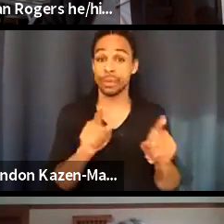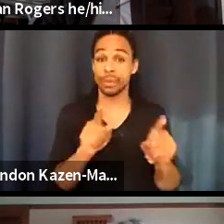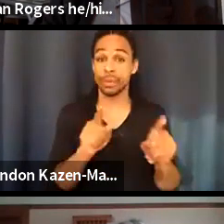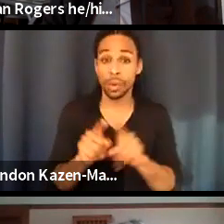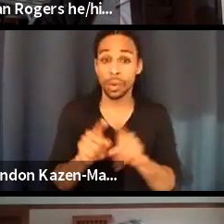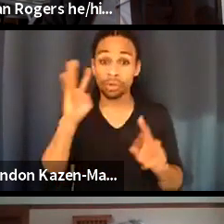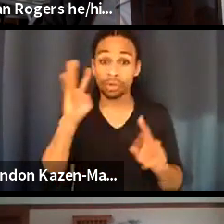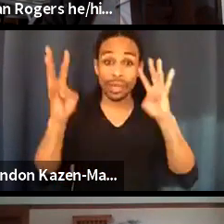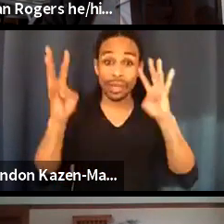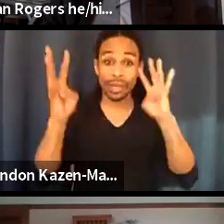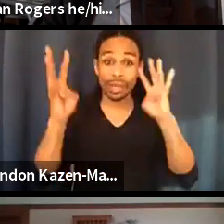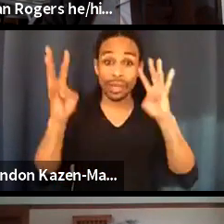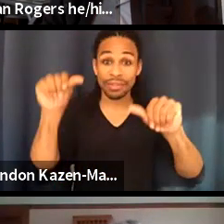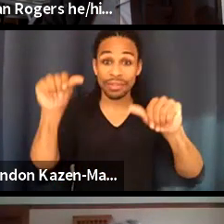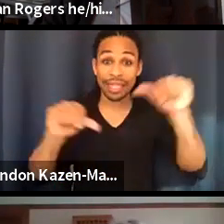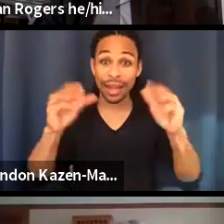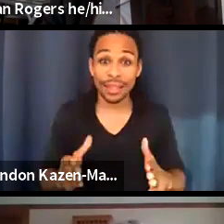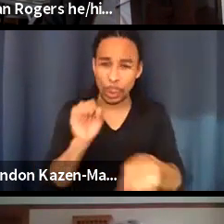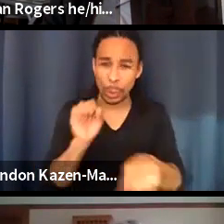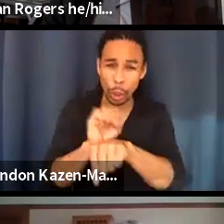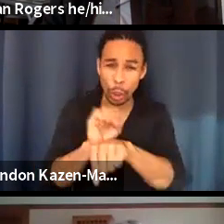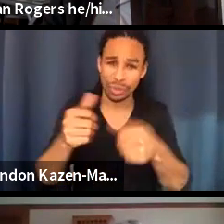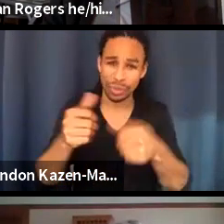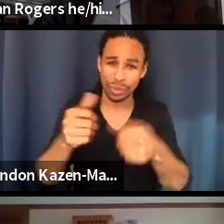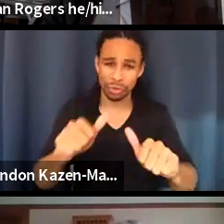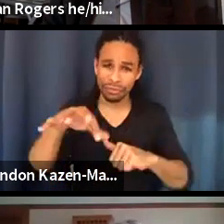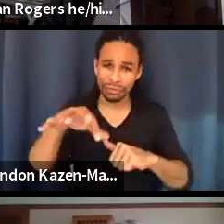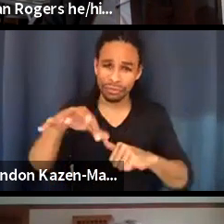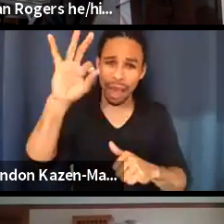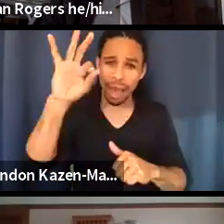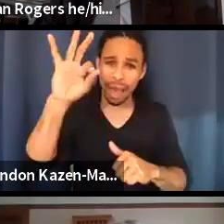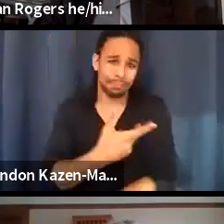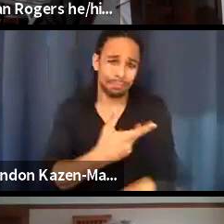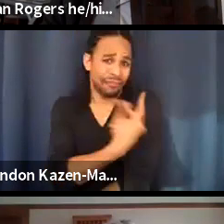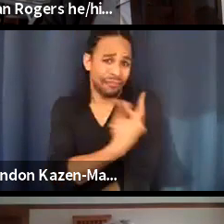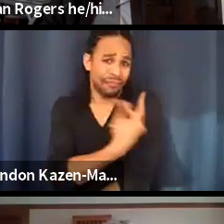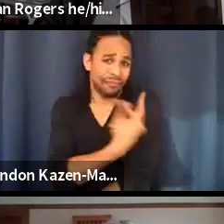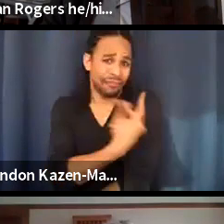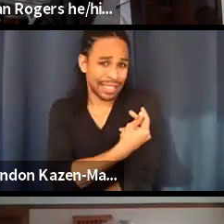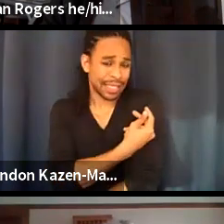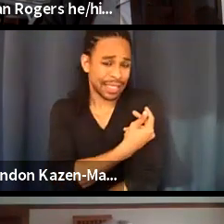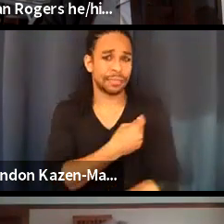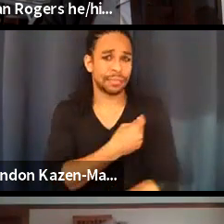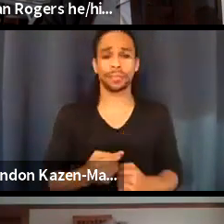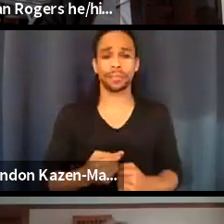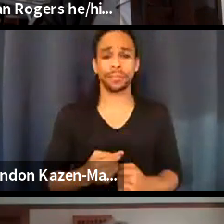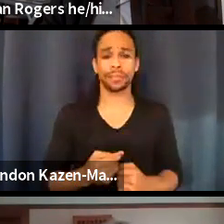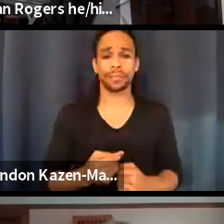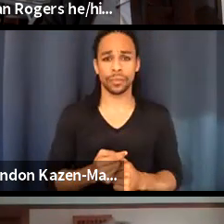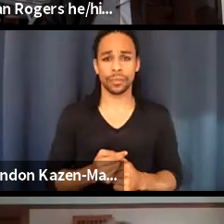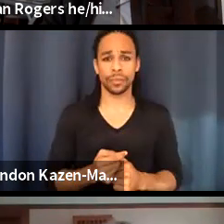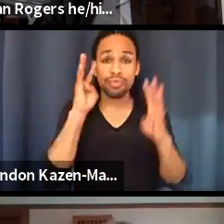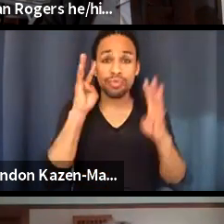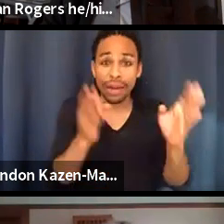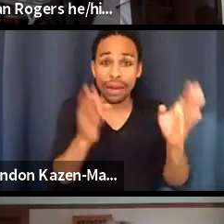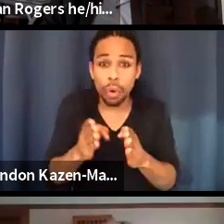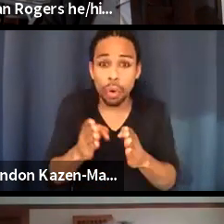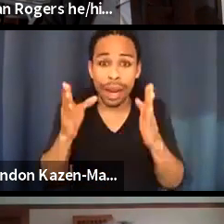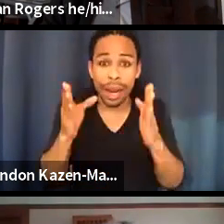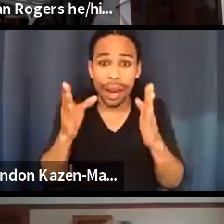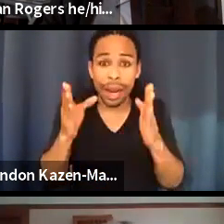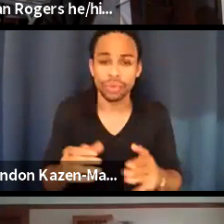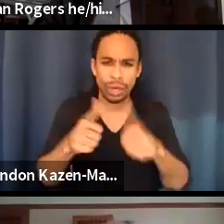quickly towards remedies and cures. Community organizers are working to end racism and classism in our